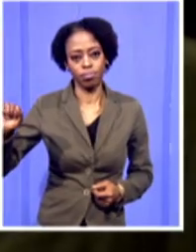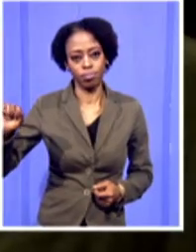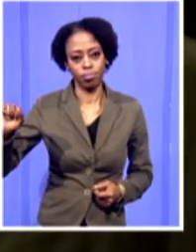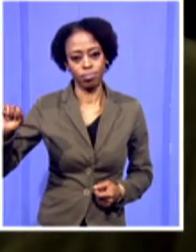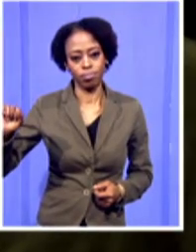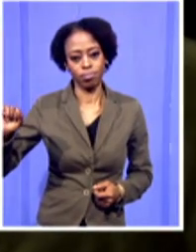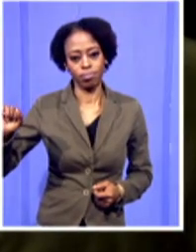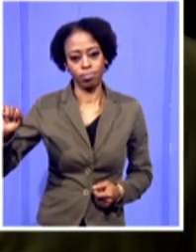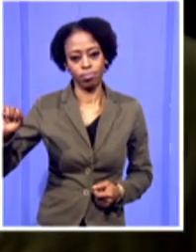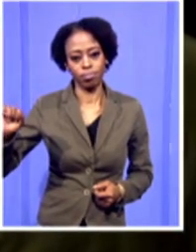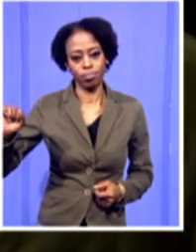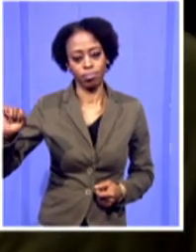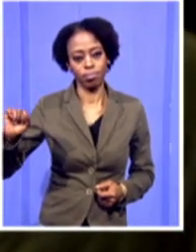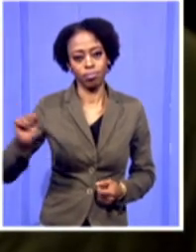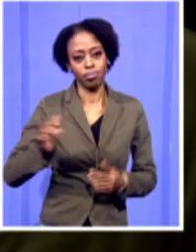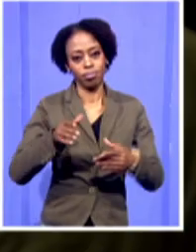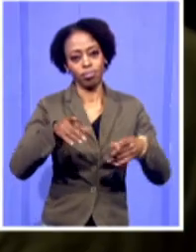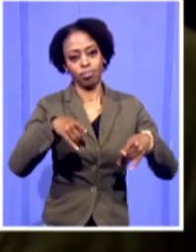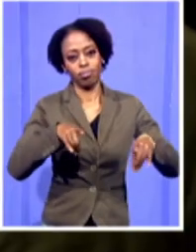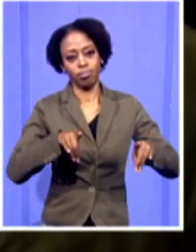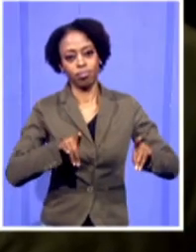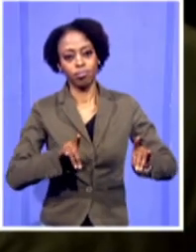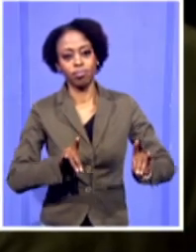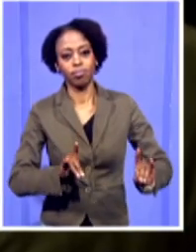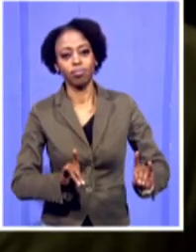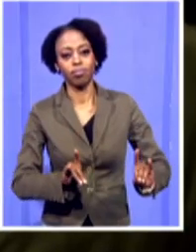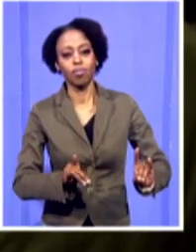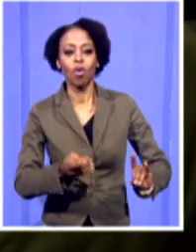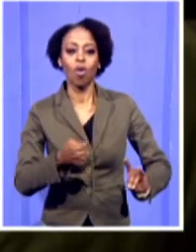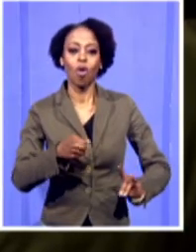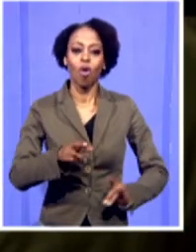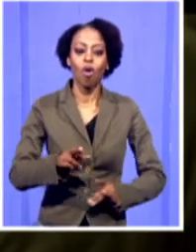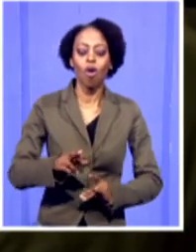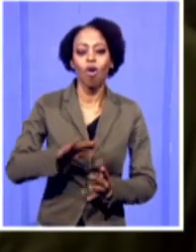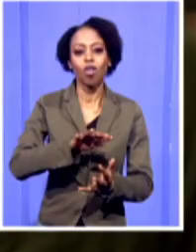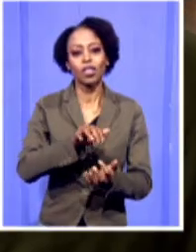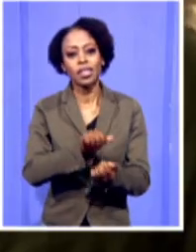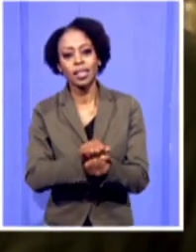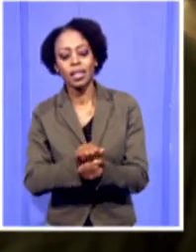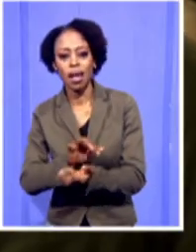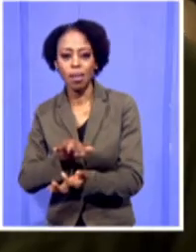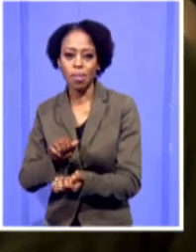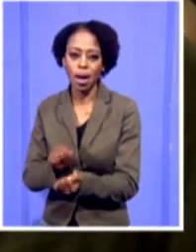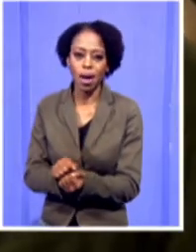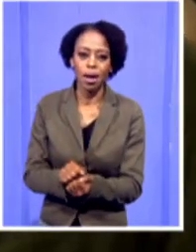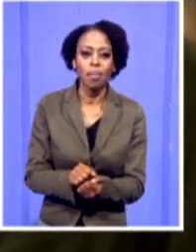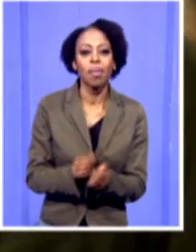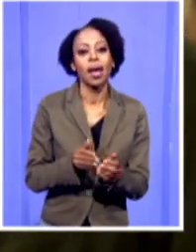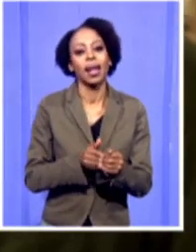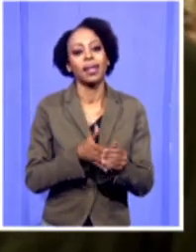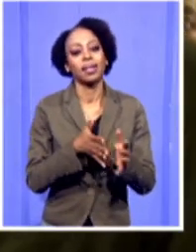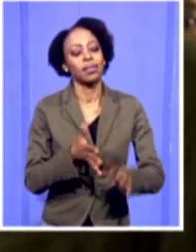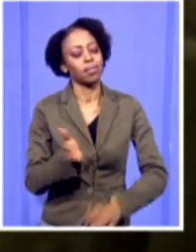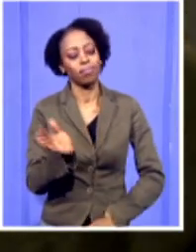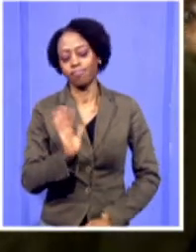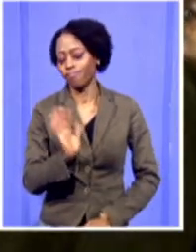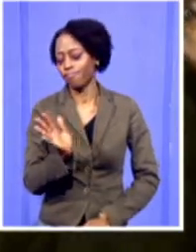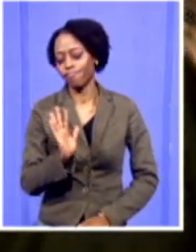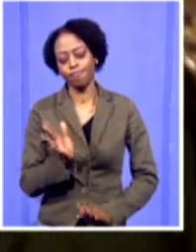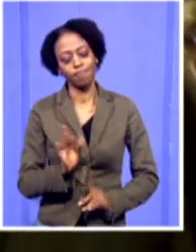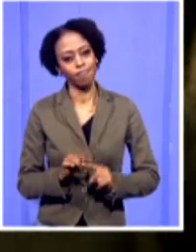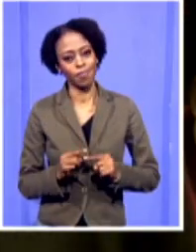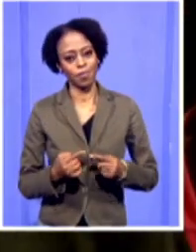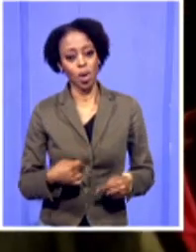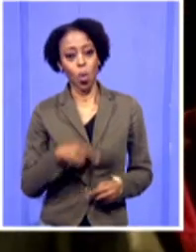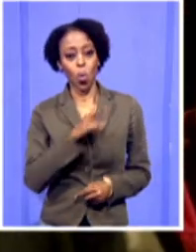a chairperson's or summaries by the leadership. Must not reject that because we